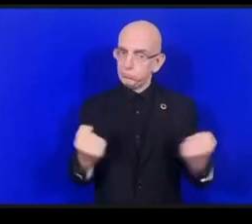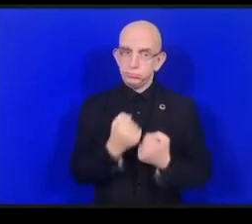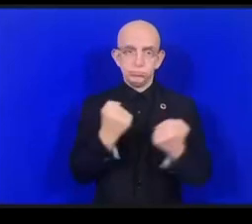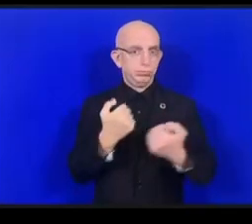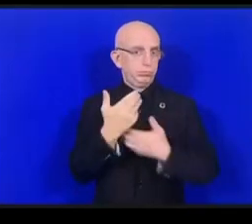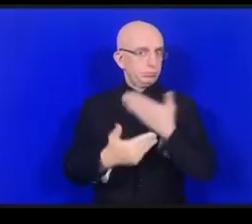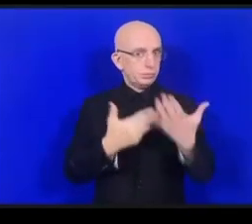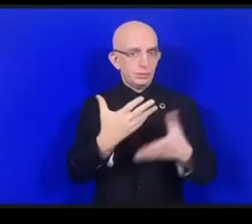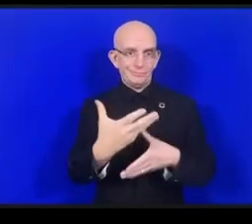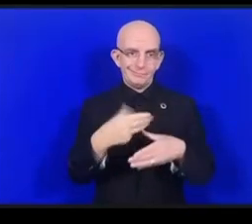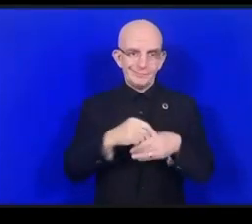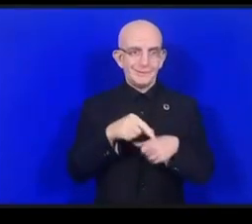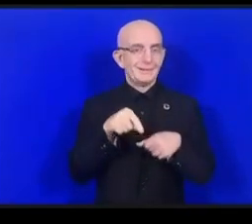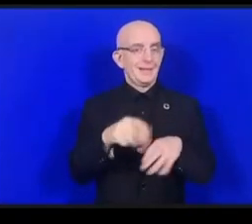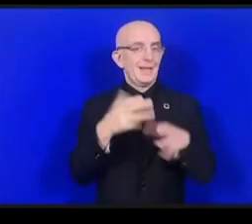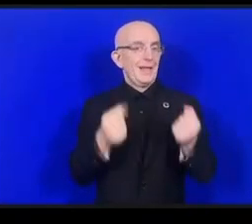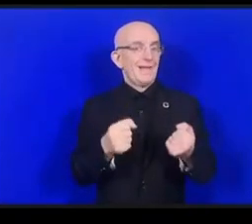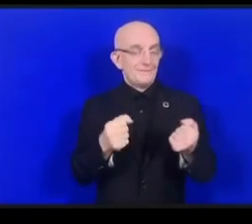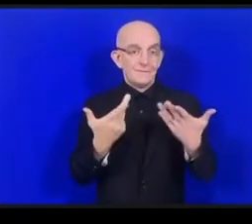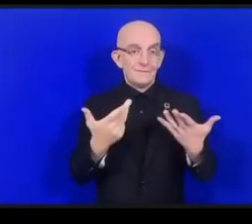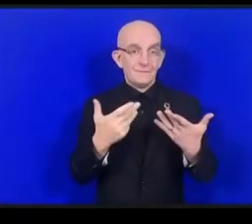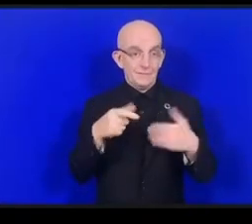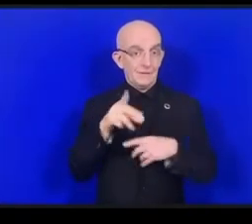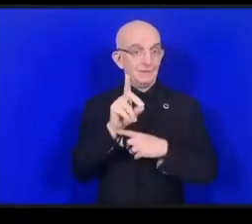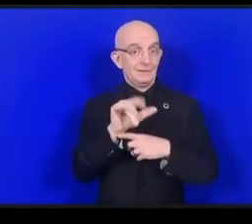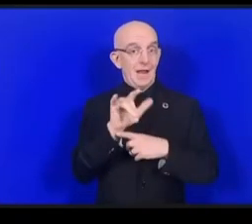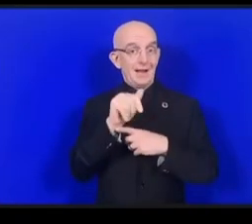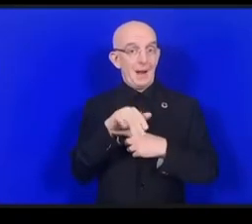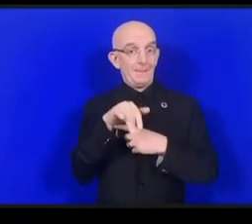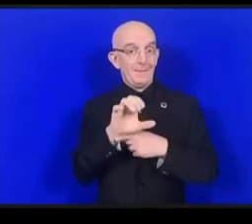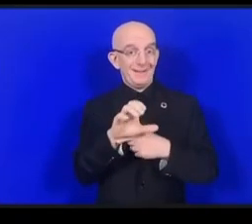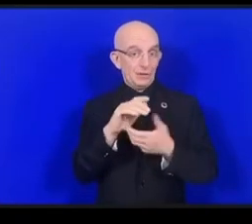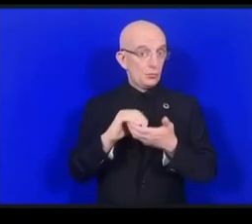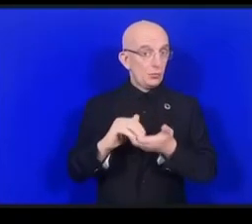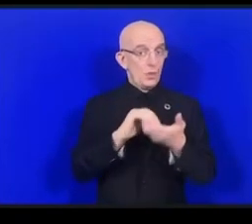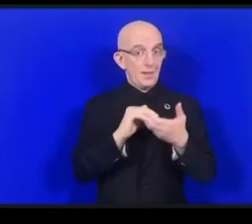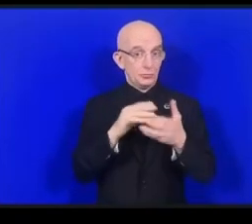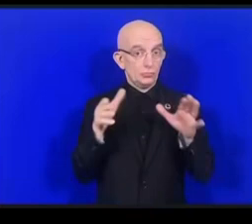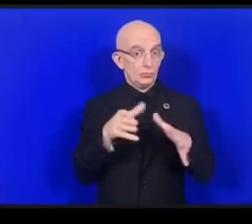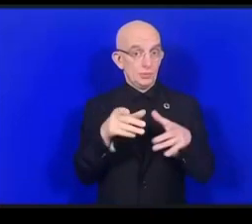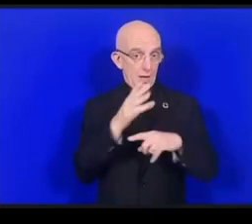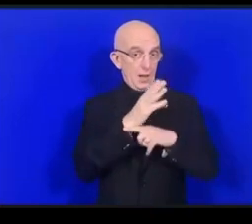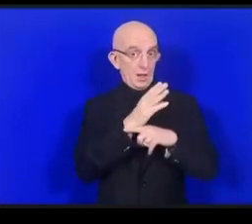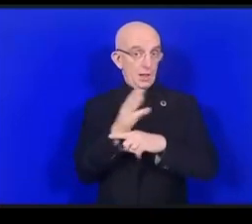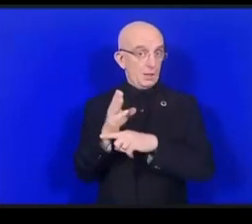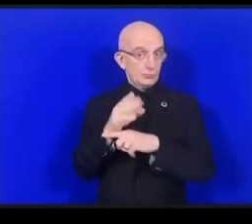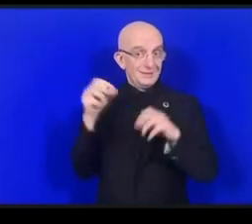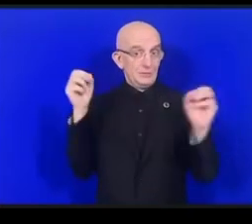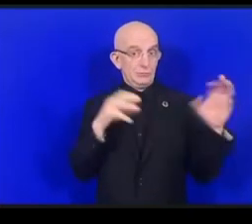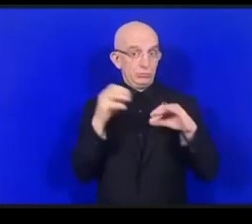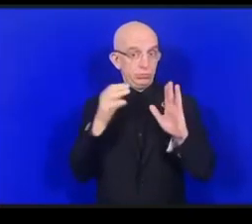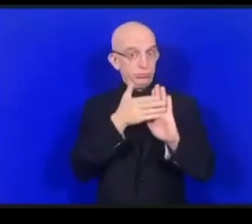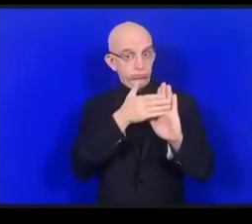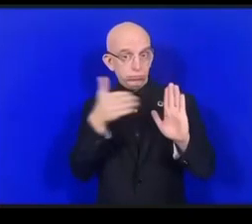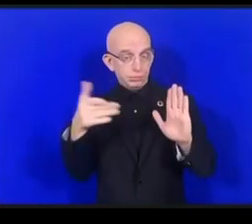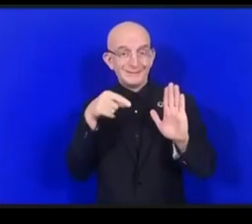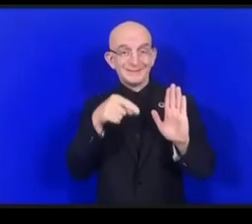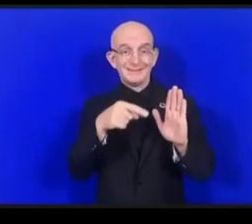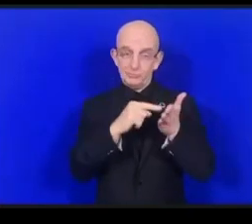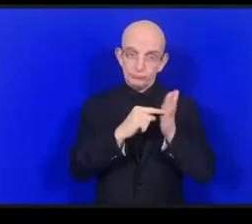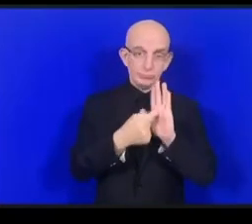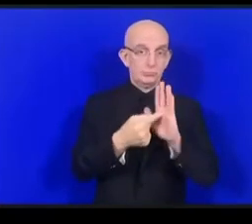few words at the end of our session. But we have somebody else behind the microphone here. Please, you have the floor and introduce yourself.